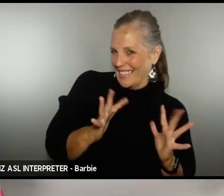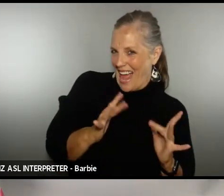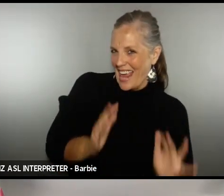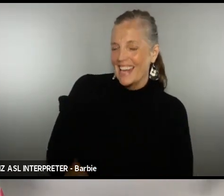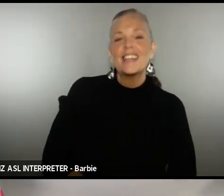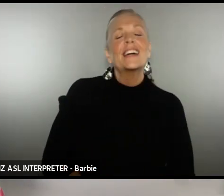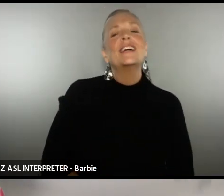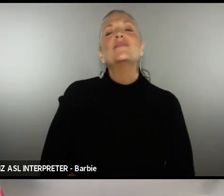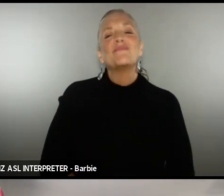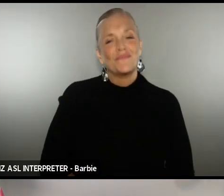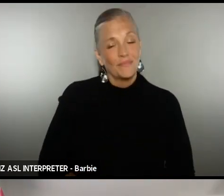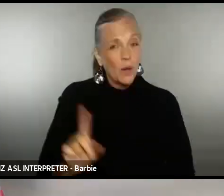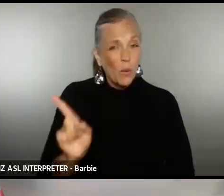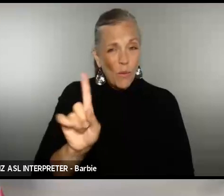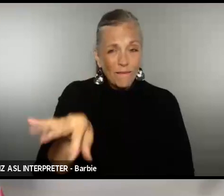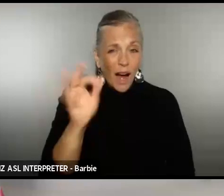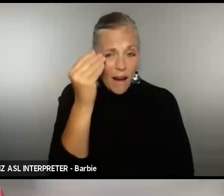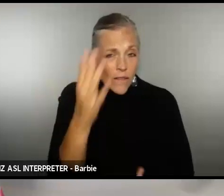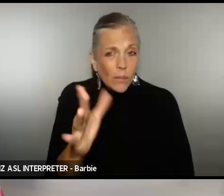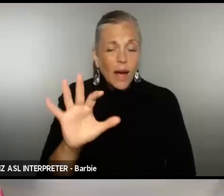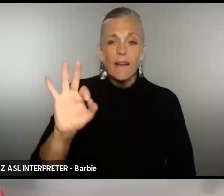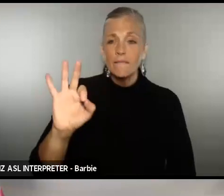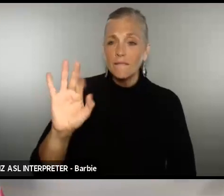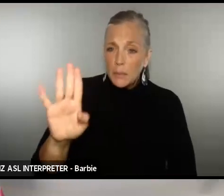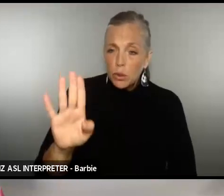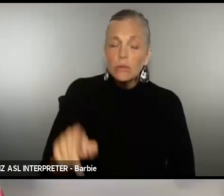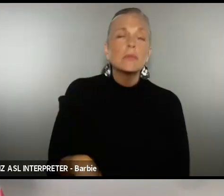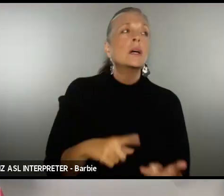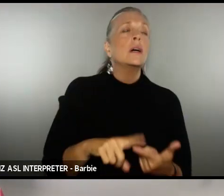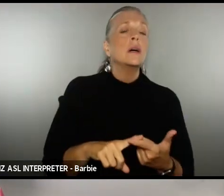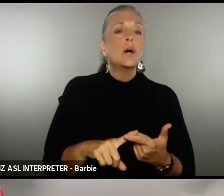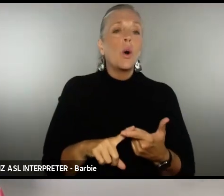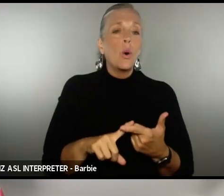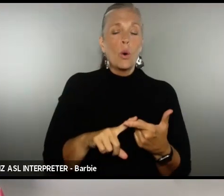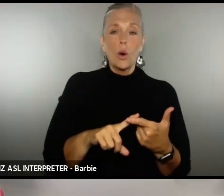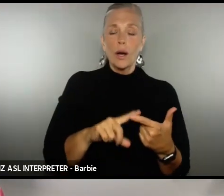please go to our Facebook page or go to our website,